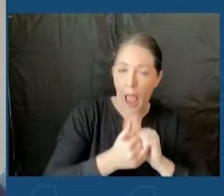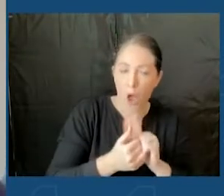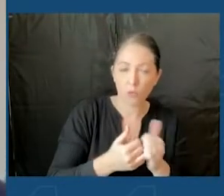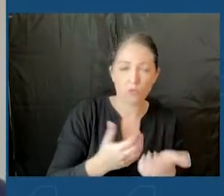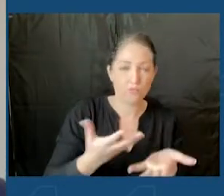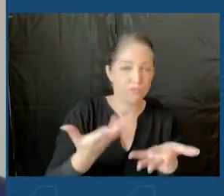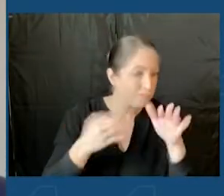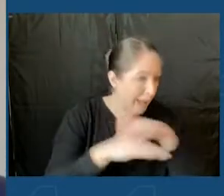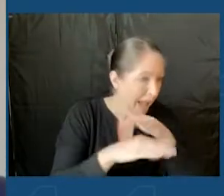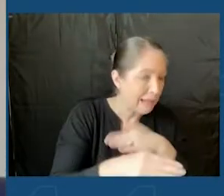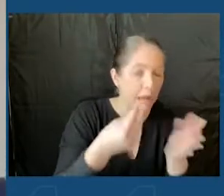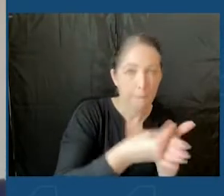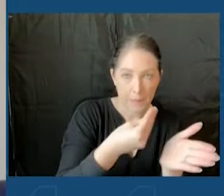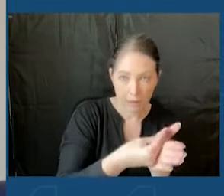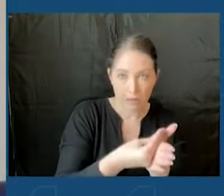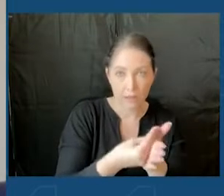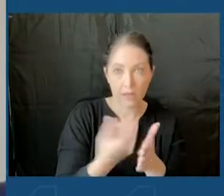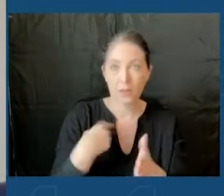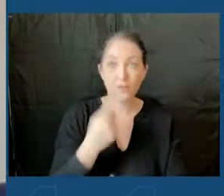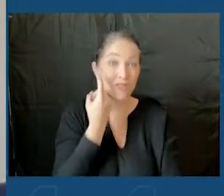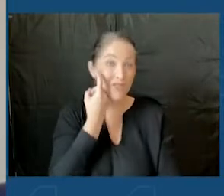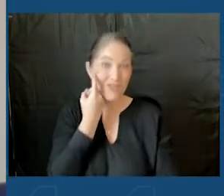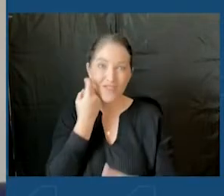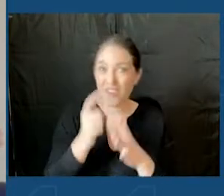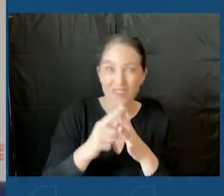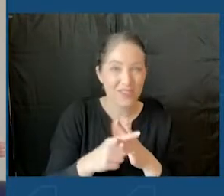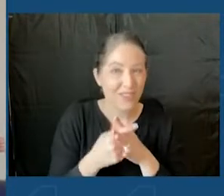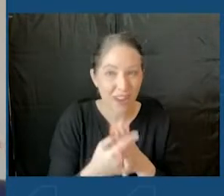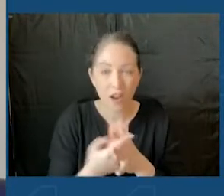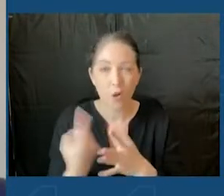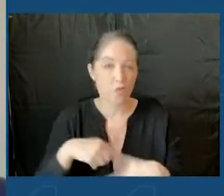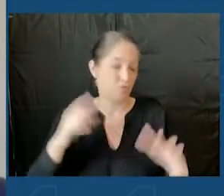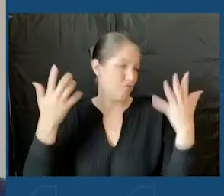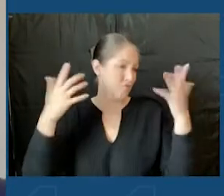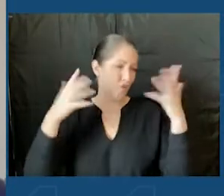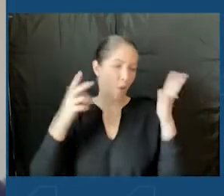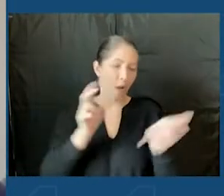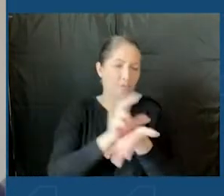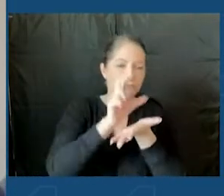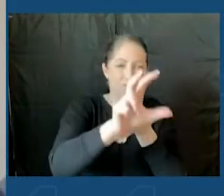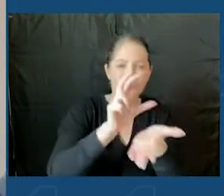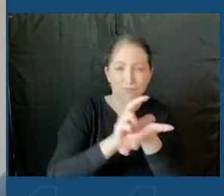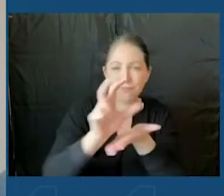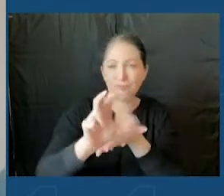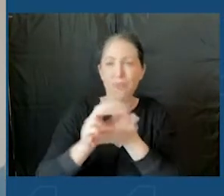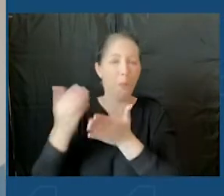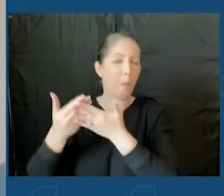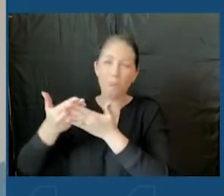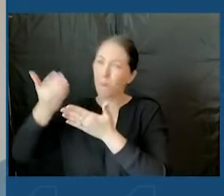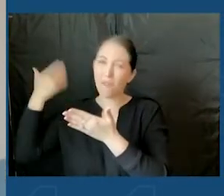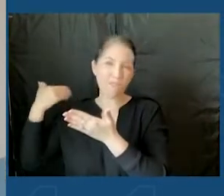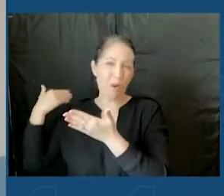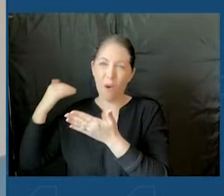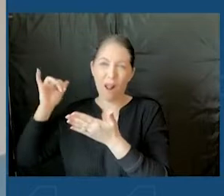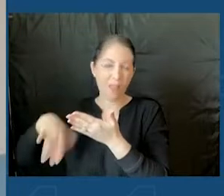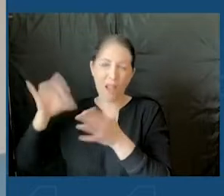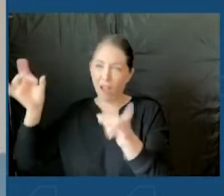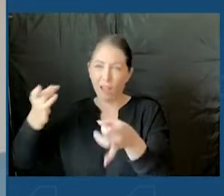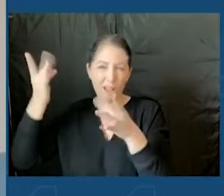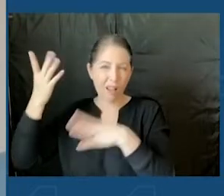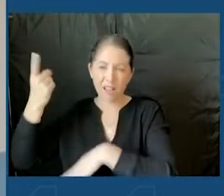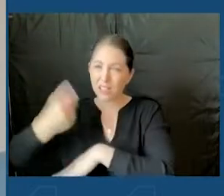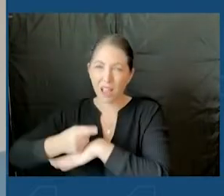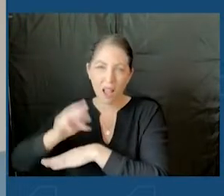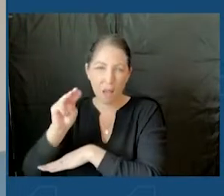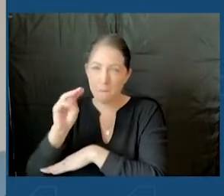that money. And we're just getting started. We are already making investments long before that tragic day in